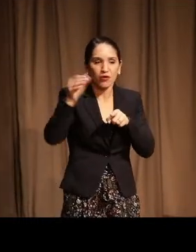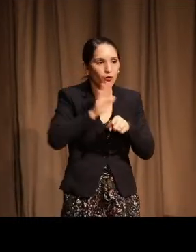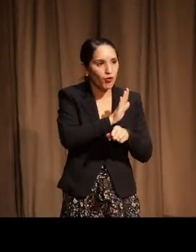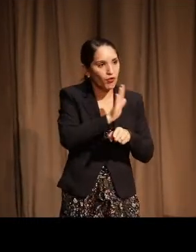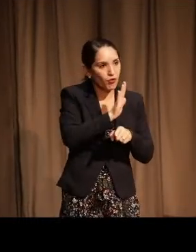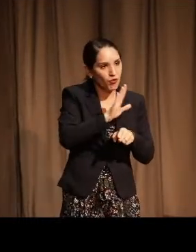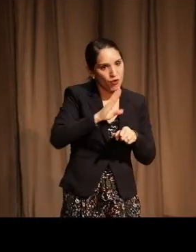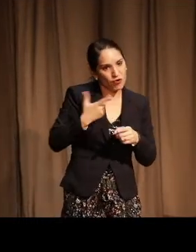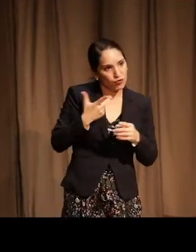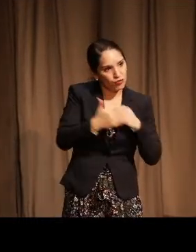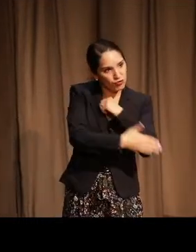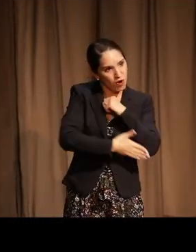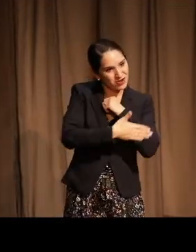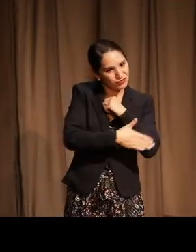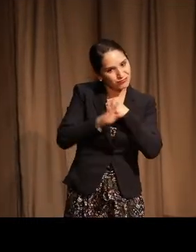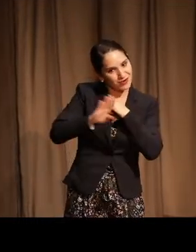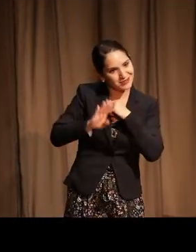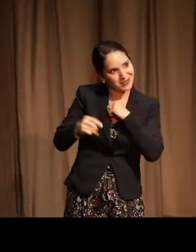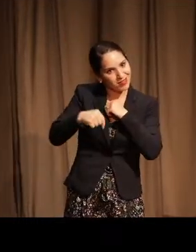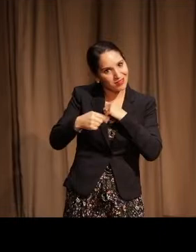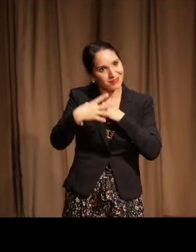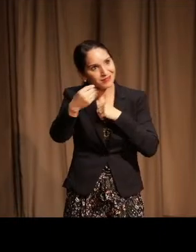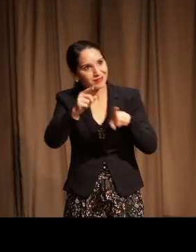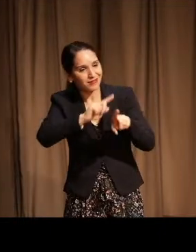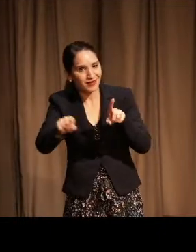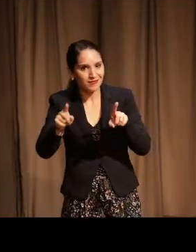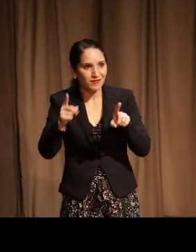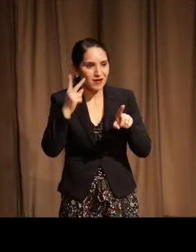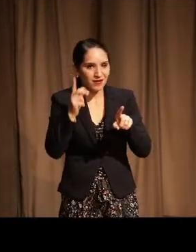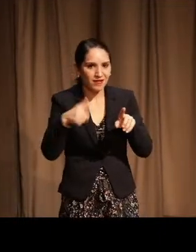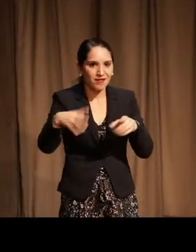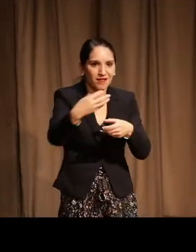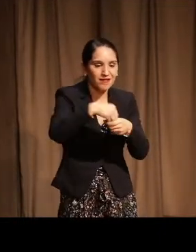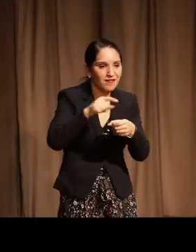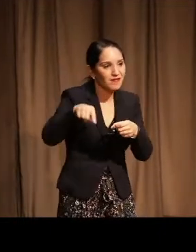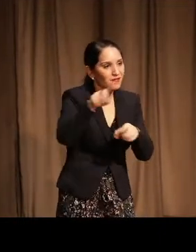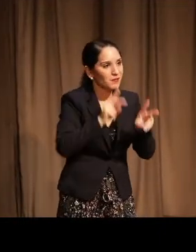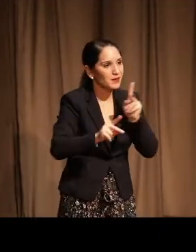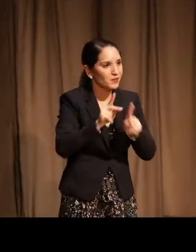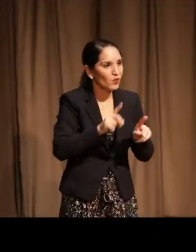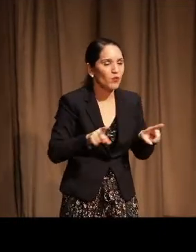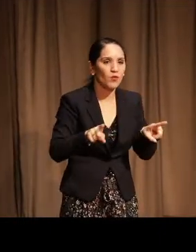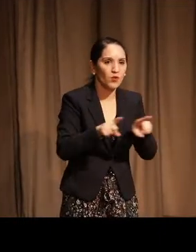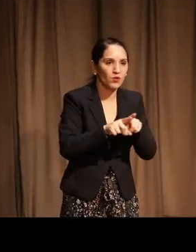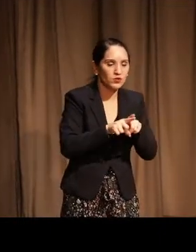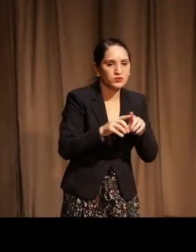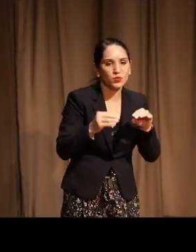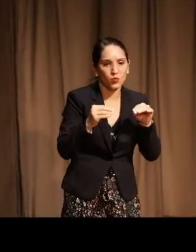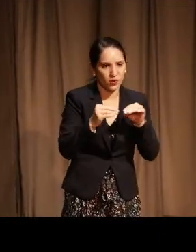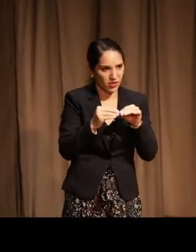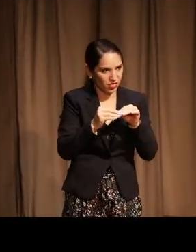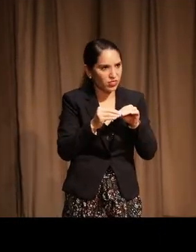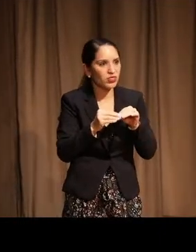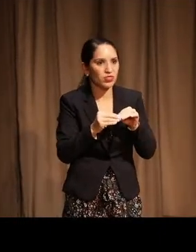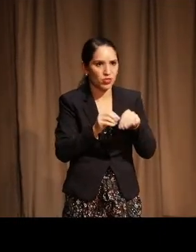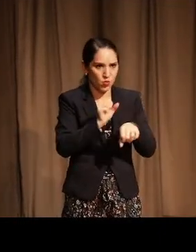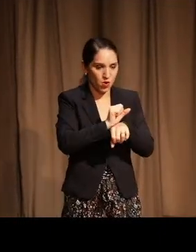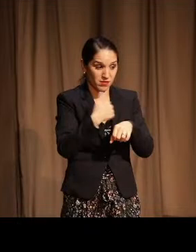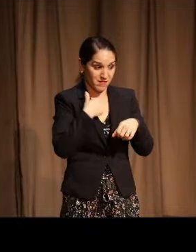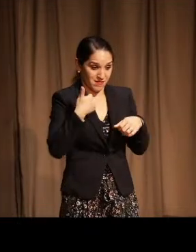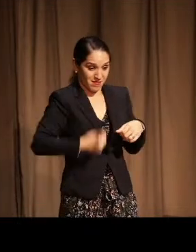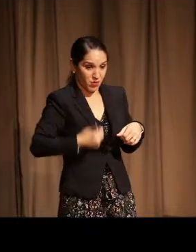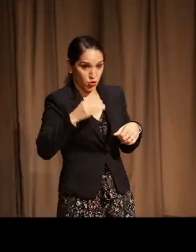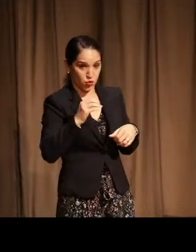our audience, and also with commission works. As a curator, love working